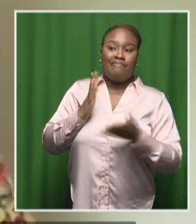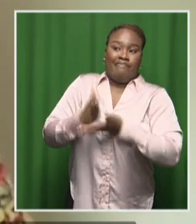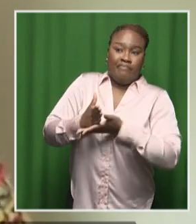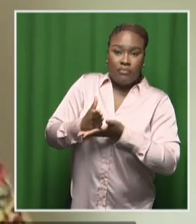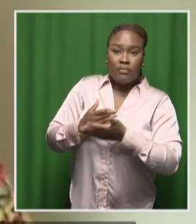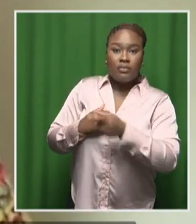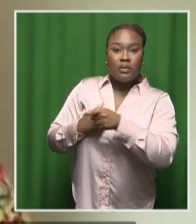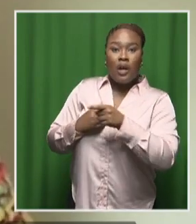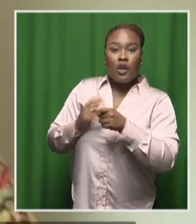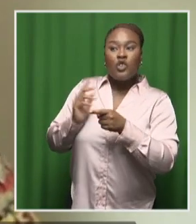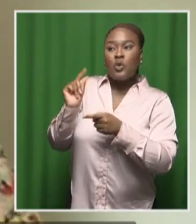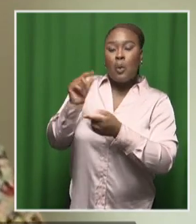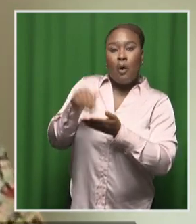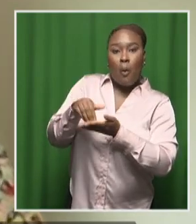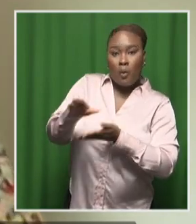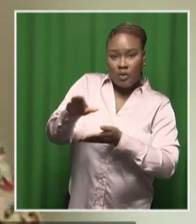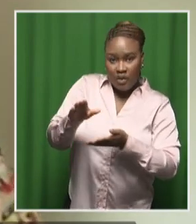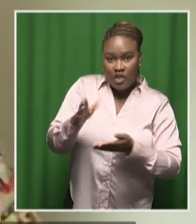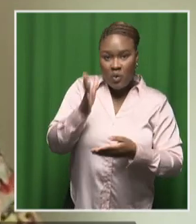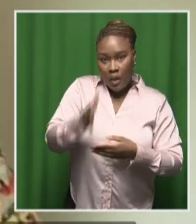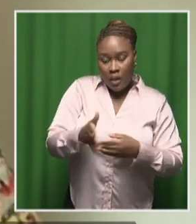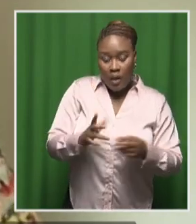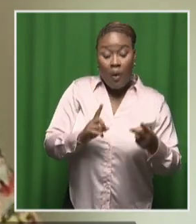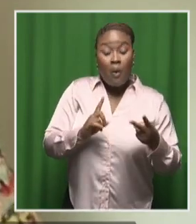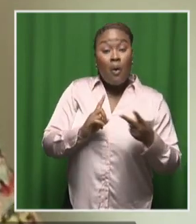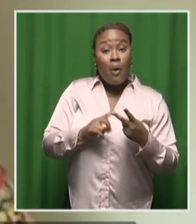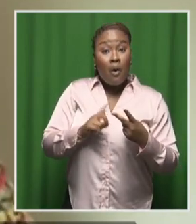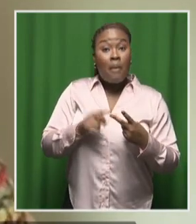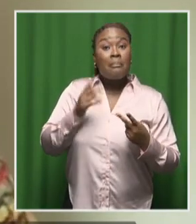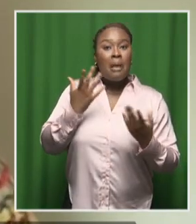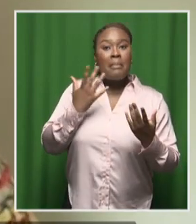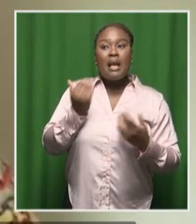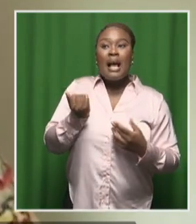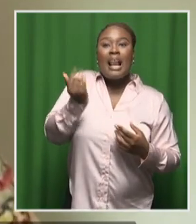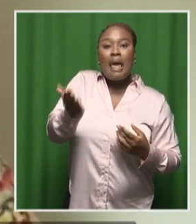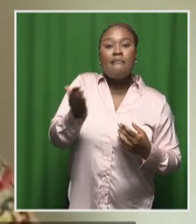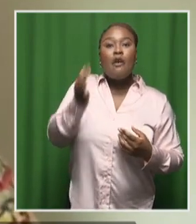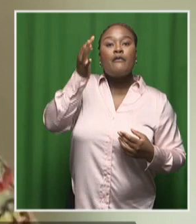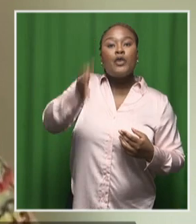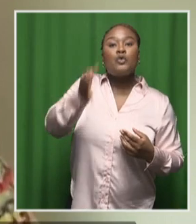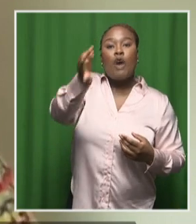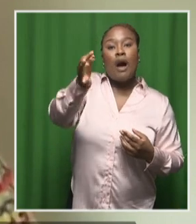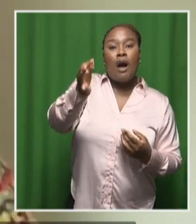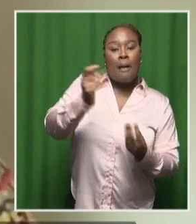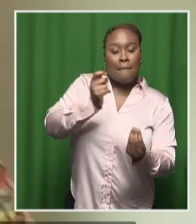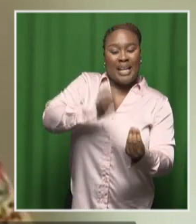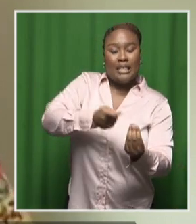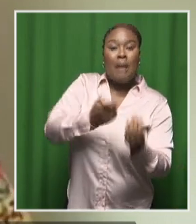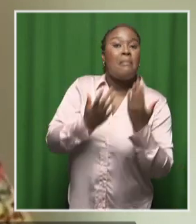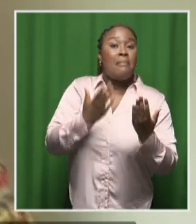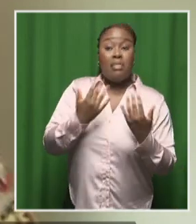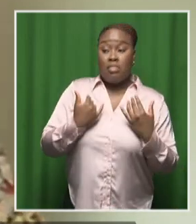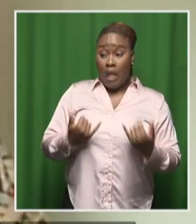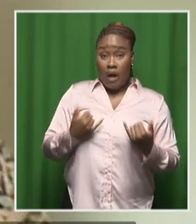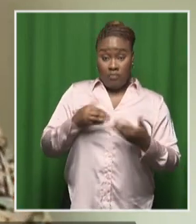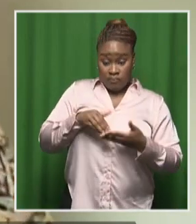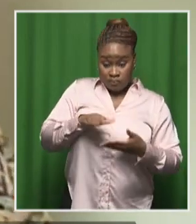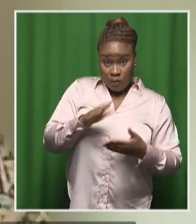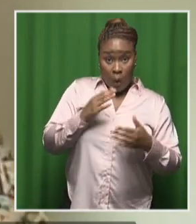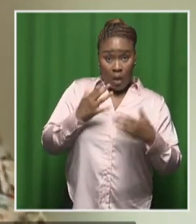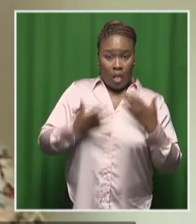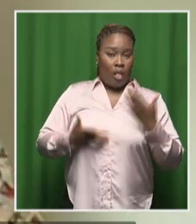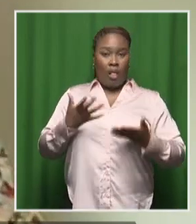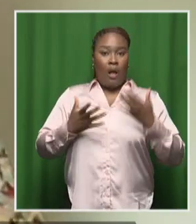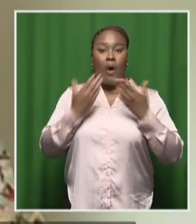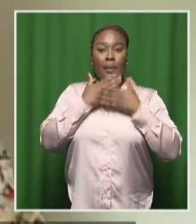but also you can claim for future maintenance, in particularly, when people